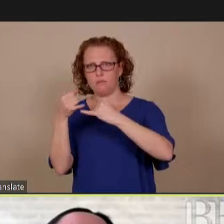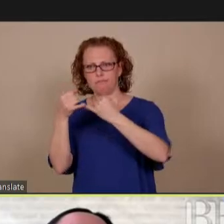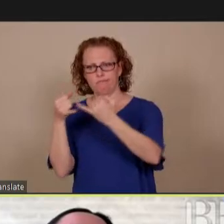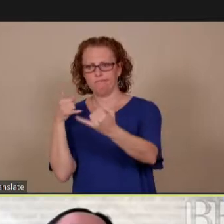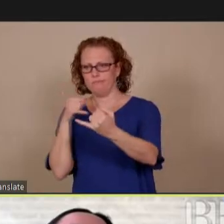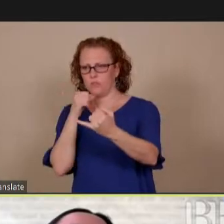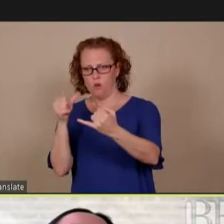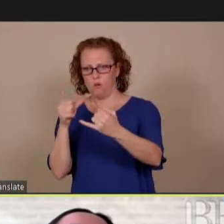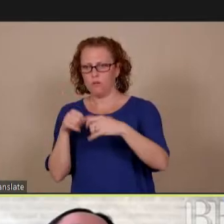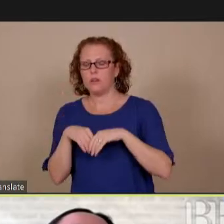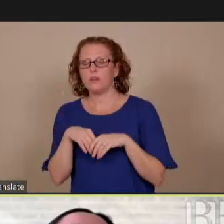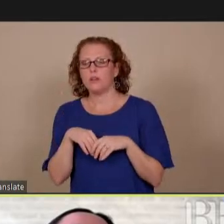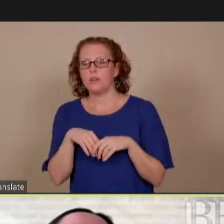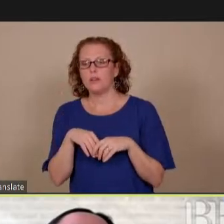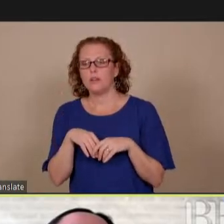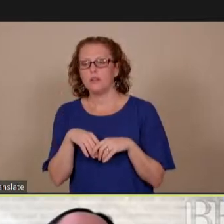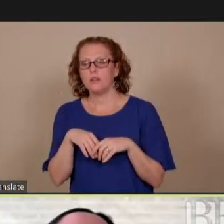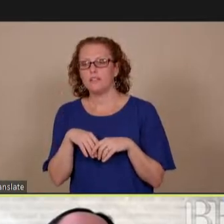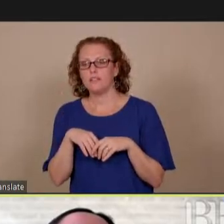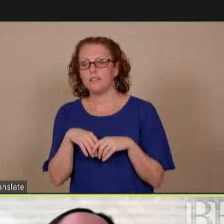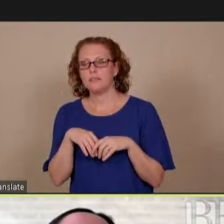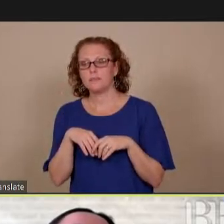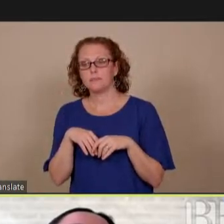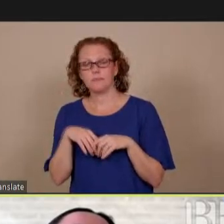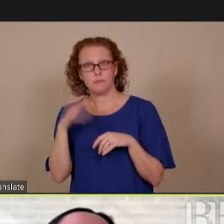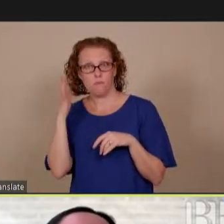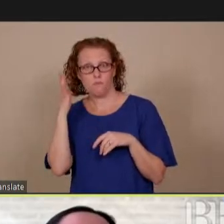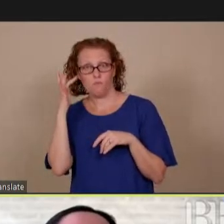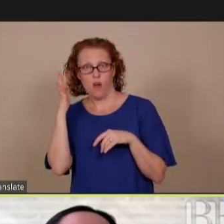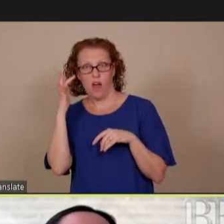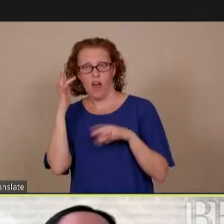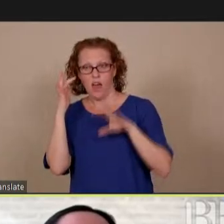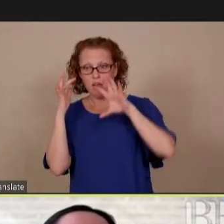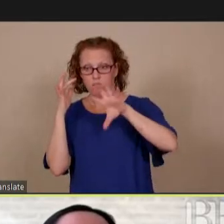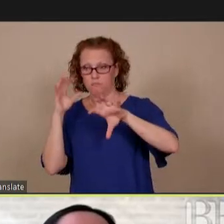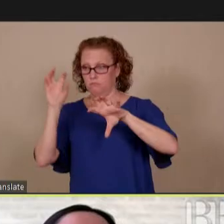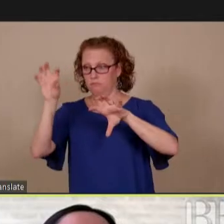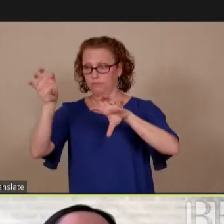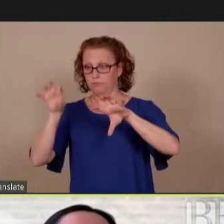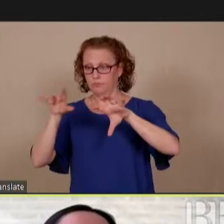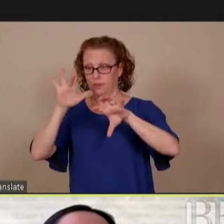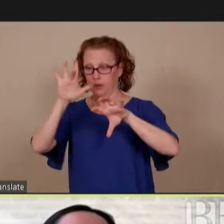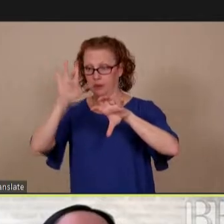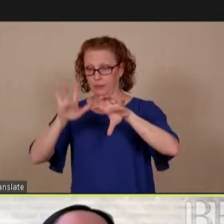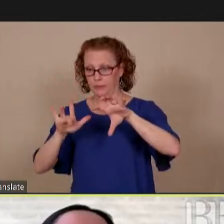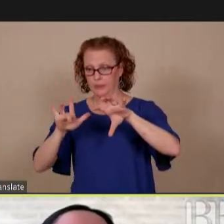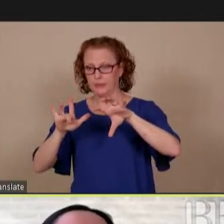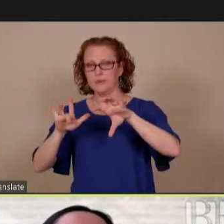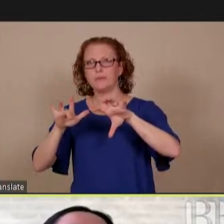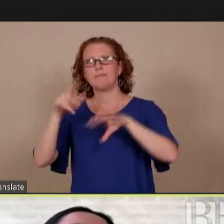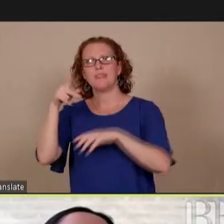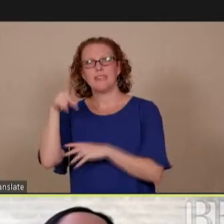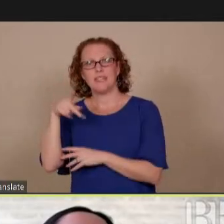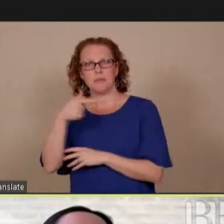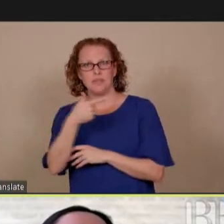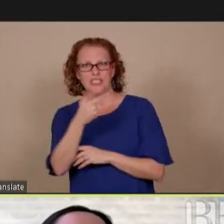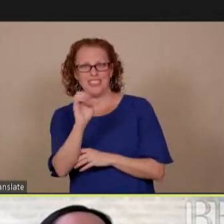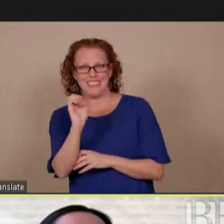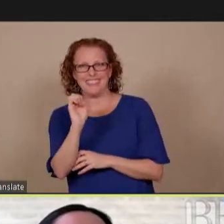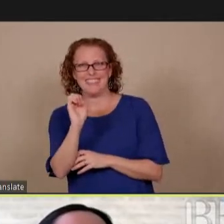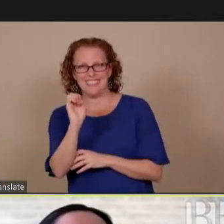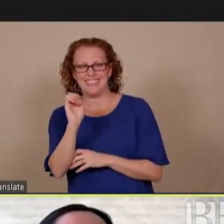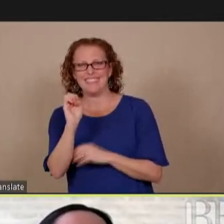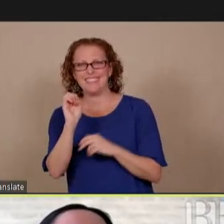here. But this area here that is not in red is actually the PG&E Vacaville Dixon